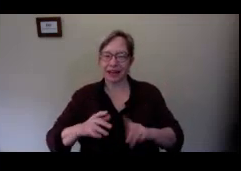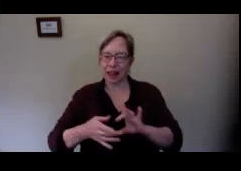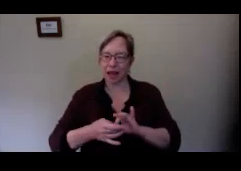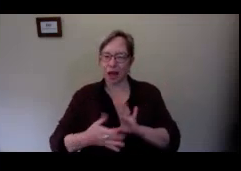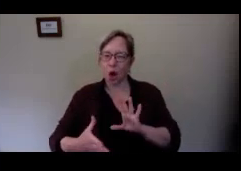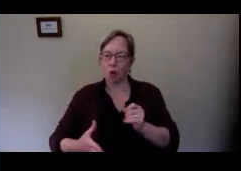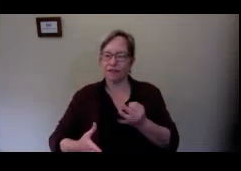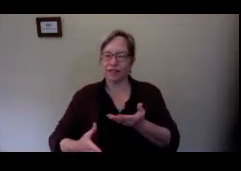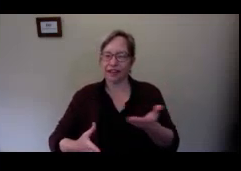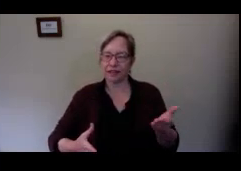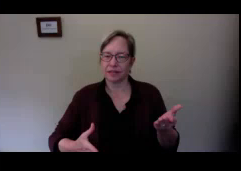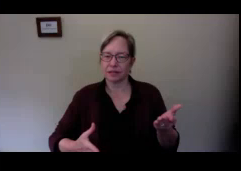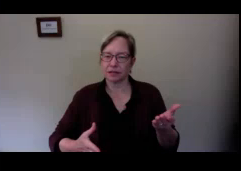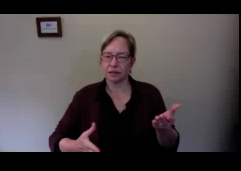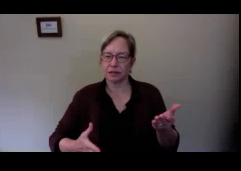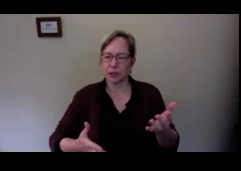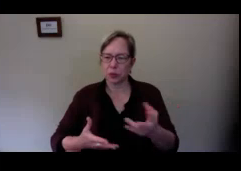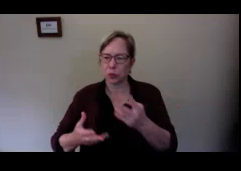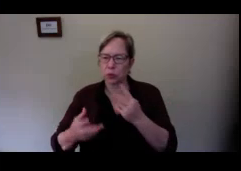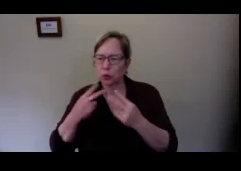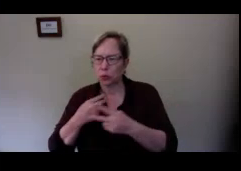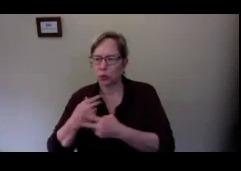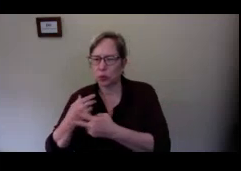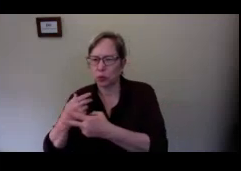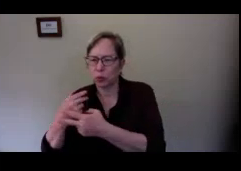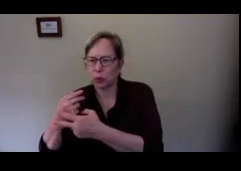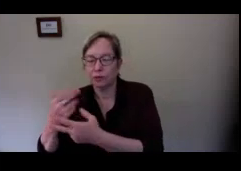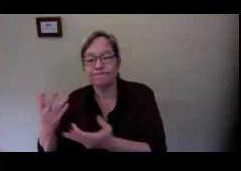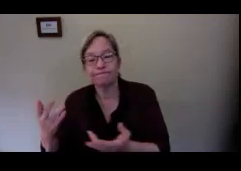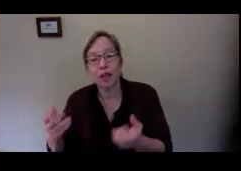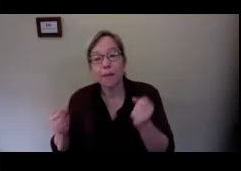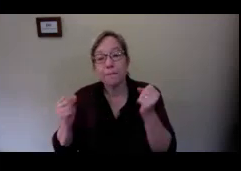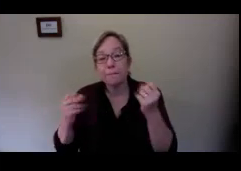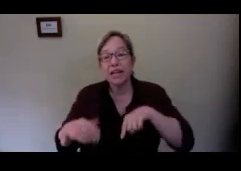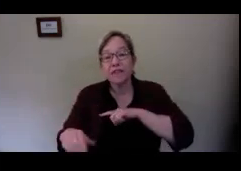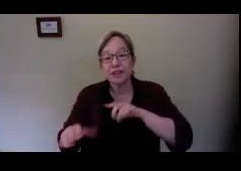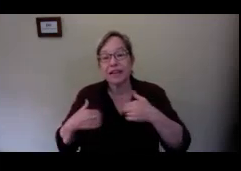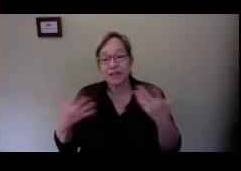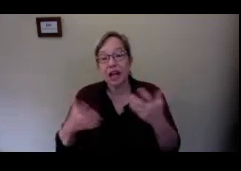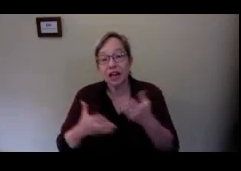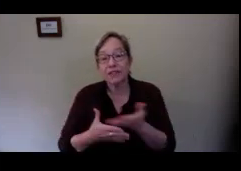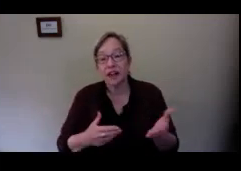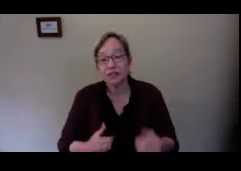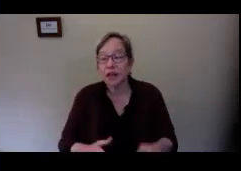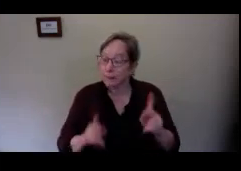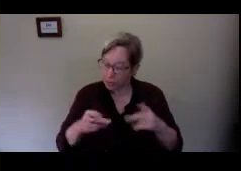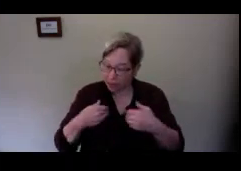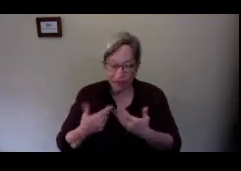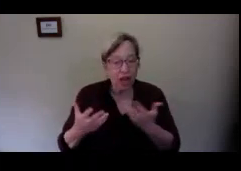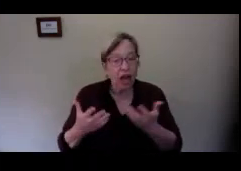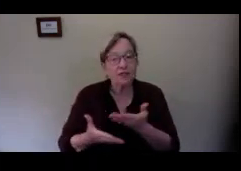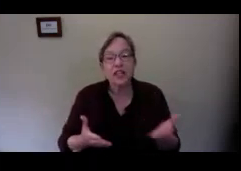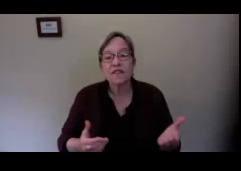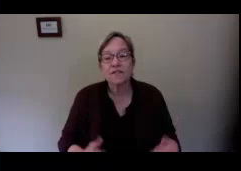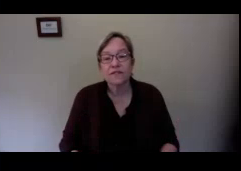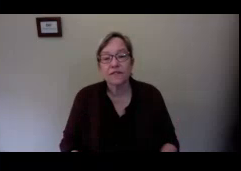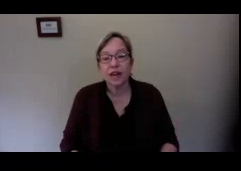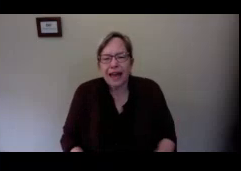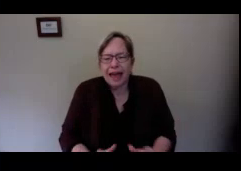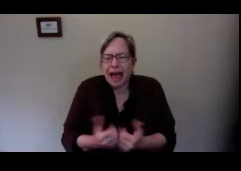of items. And many of us have a lot of stuff, and people have a lot of stuff. So how